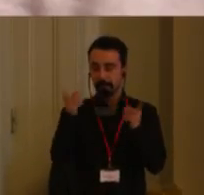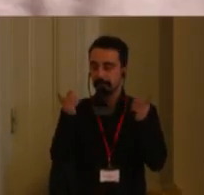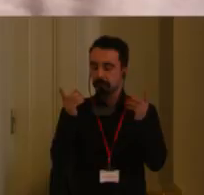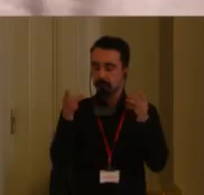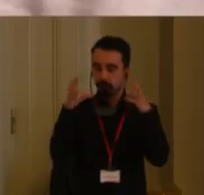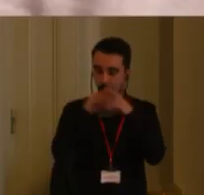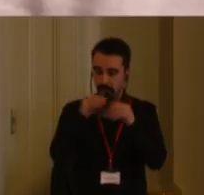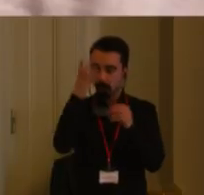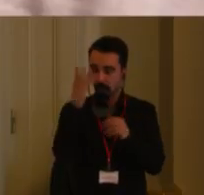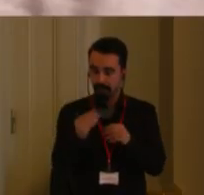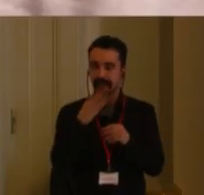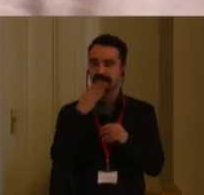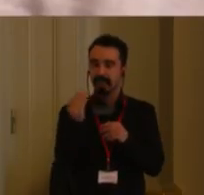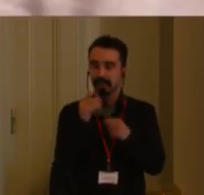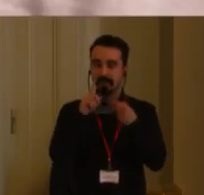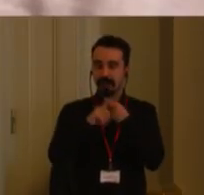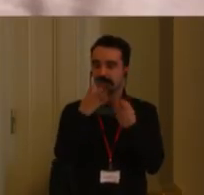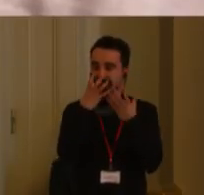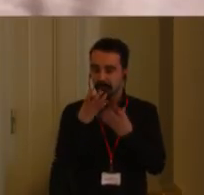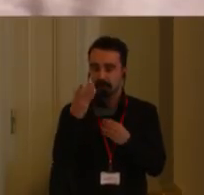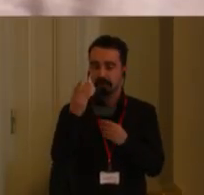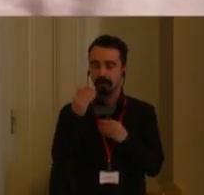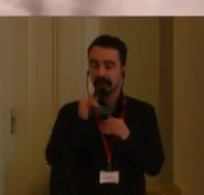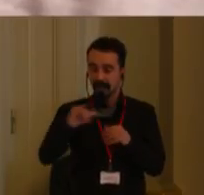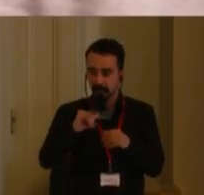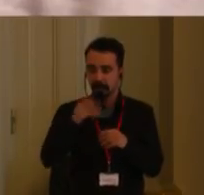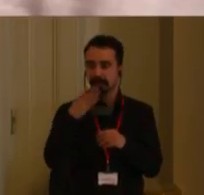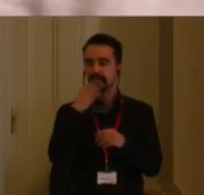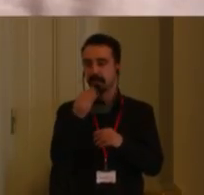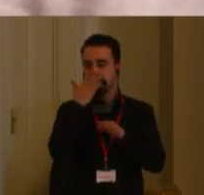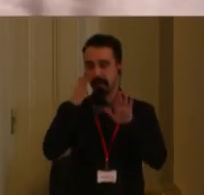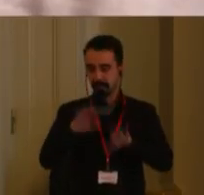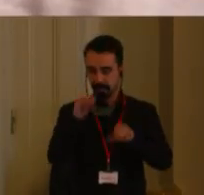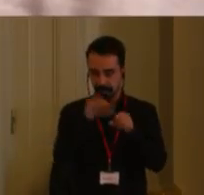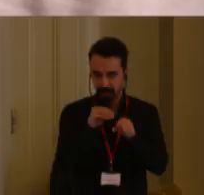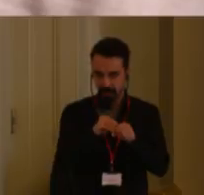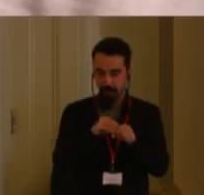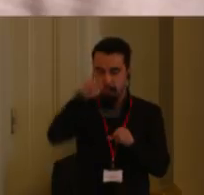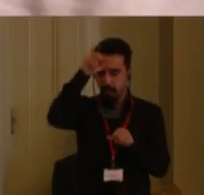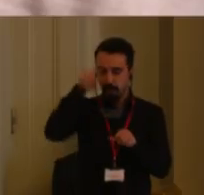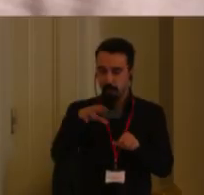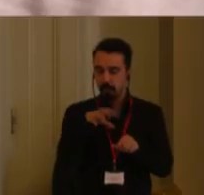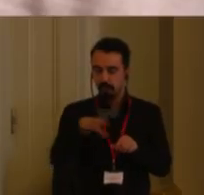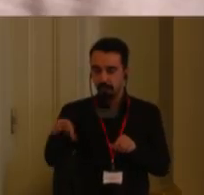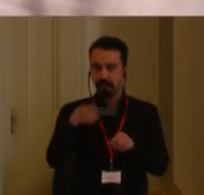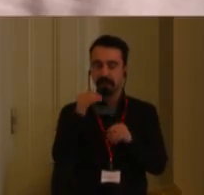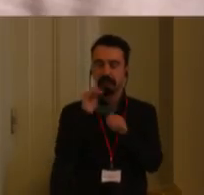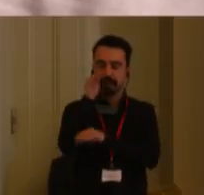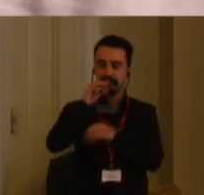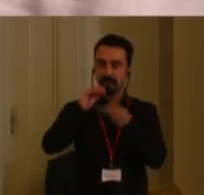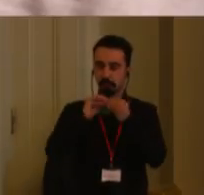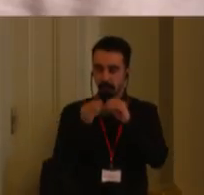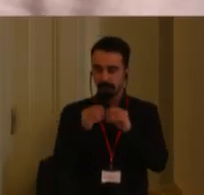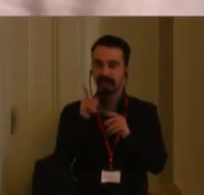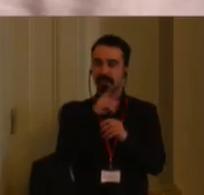people. Many of the challenges Turkey faces in these areas are the same as we share in the UK. So there's so much to